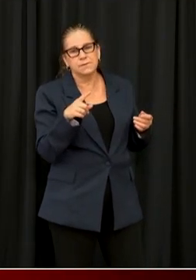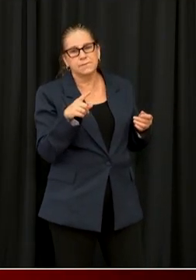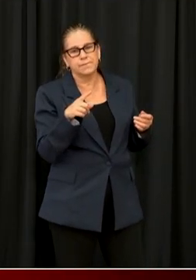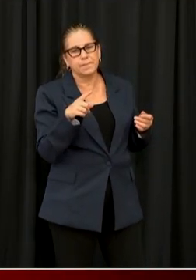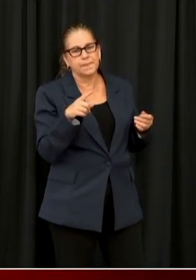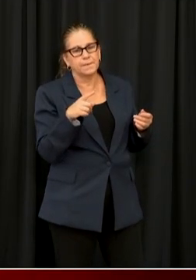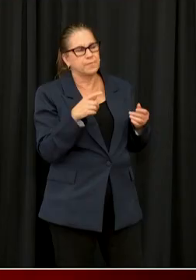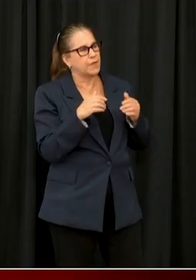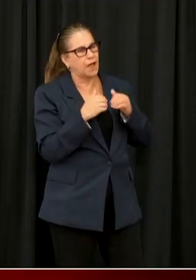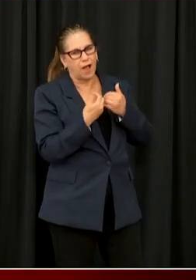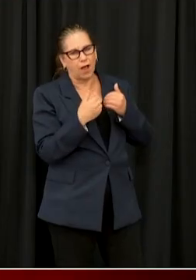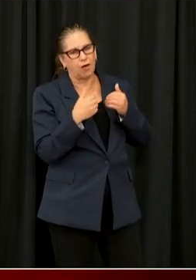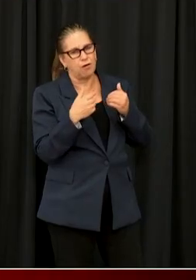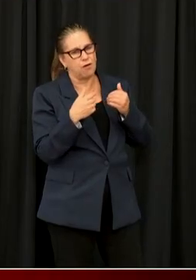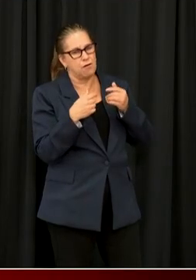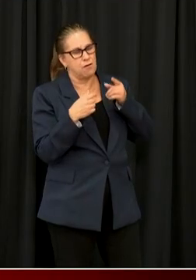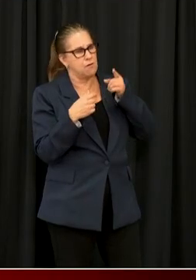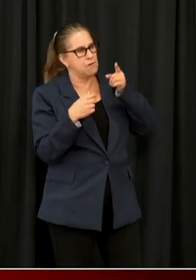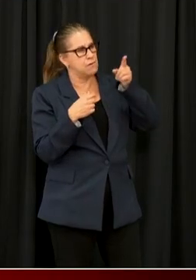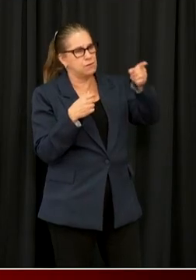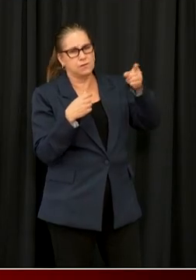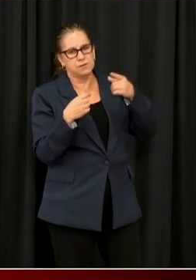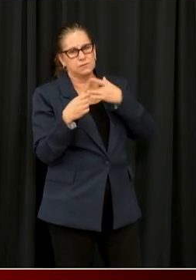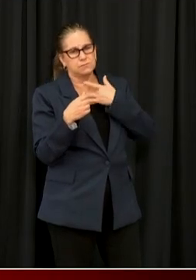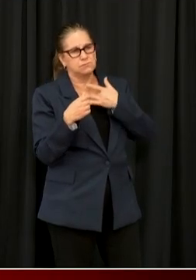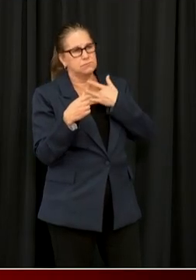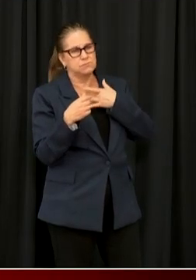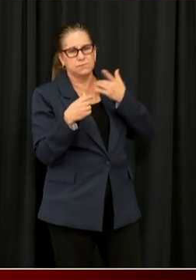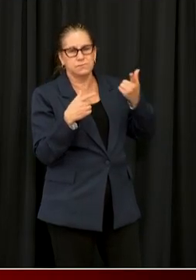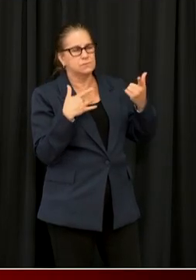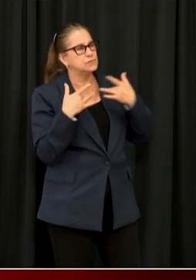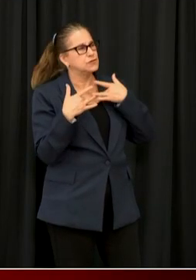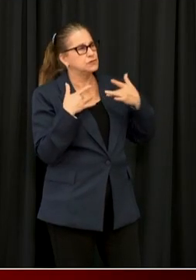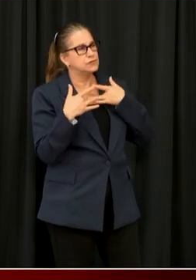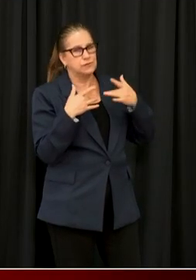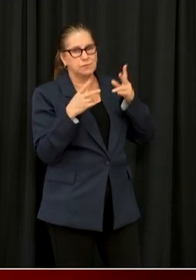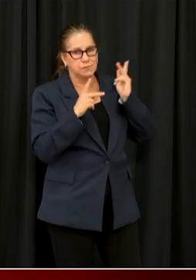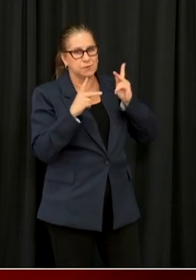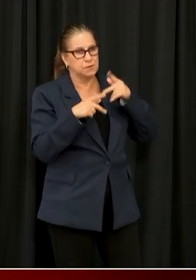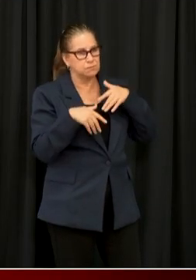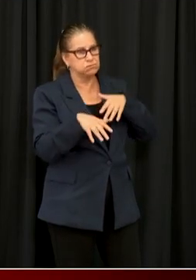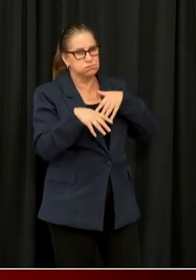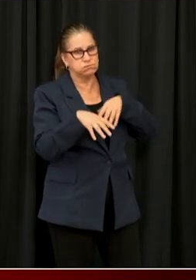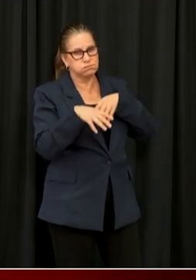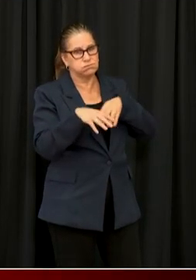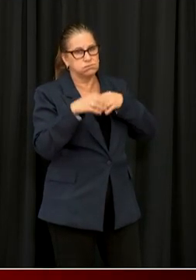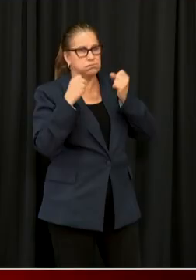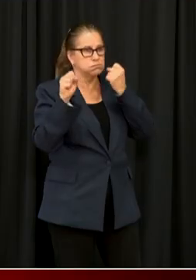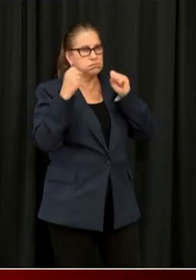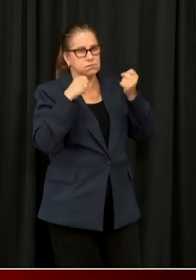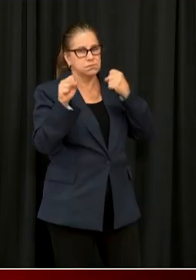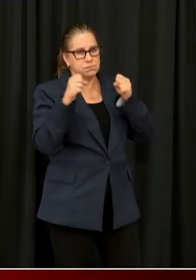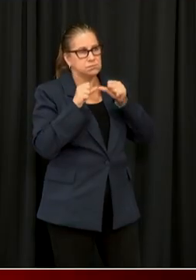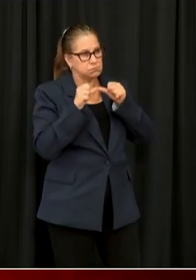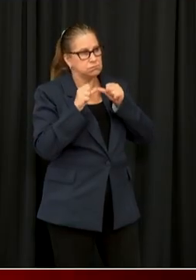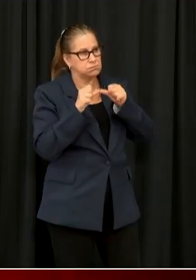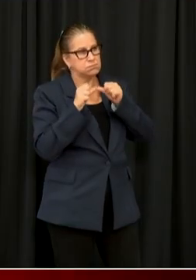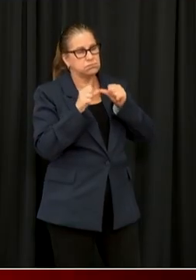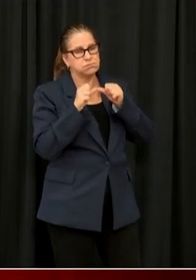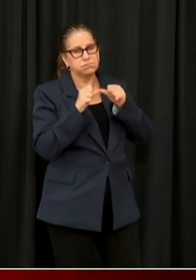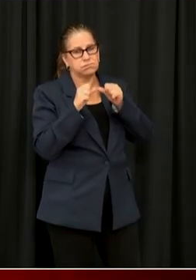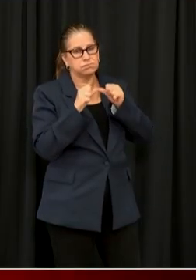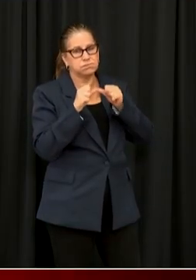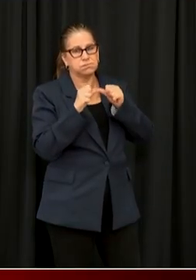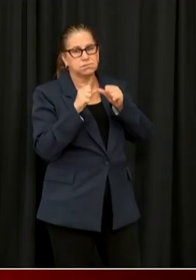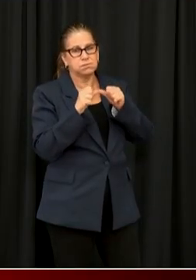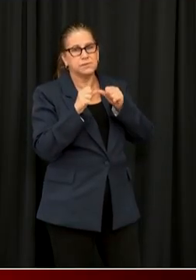you that a spike could be coming just given the protests that continue How concerned should the public be that a spike